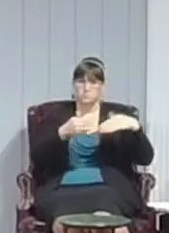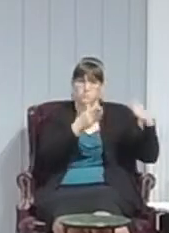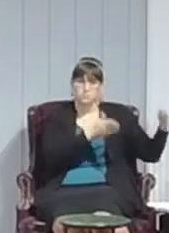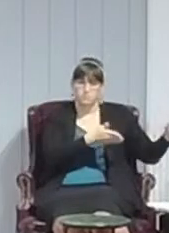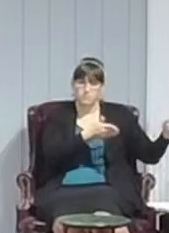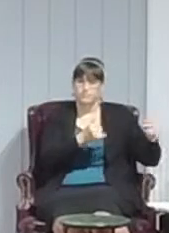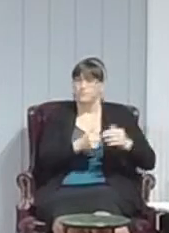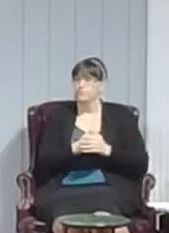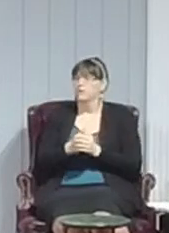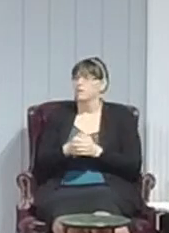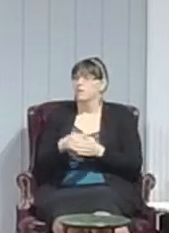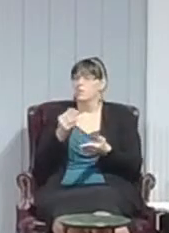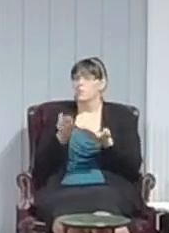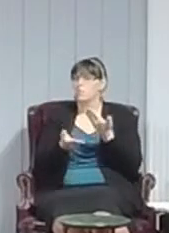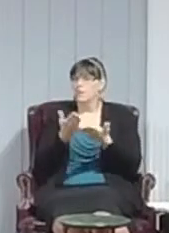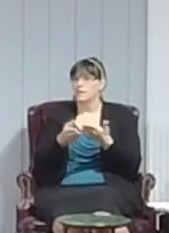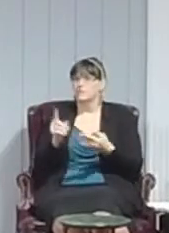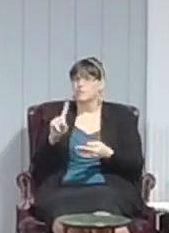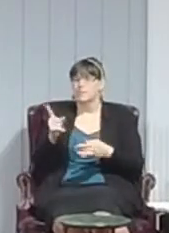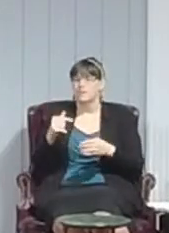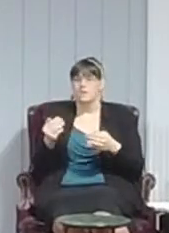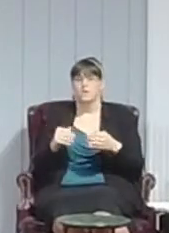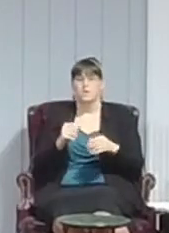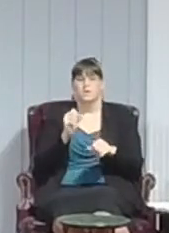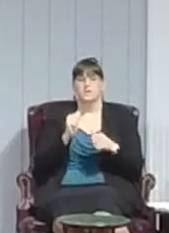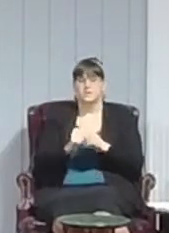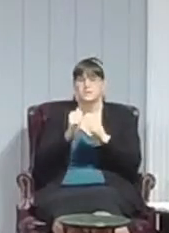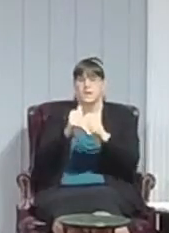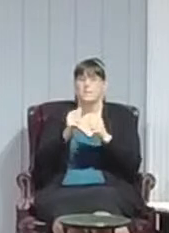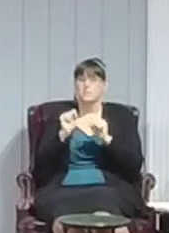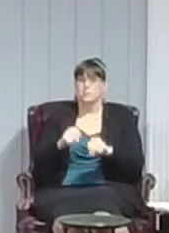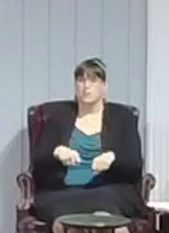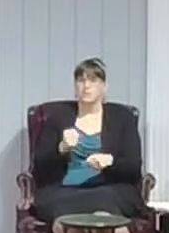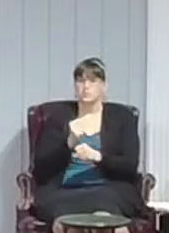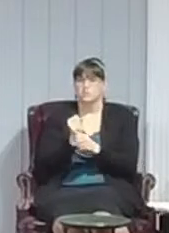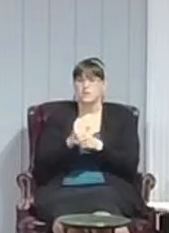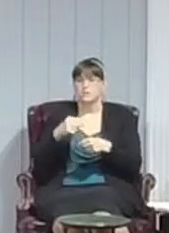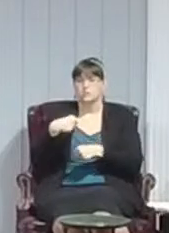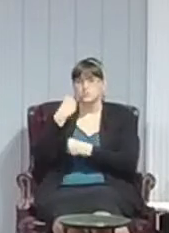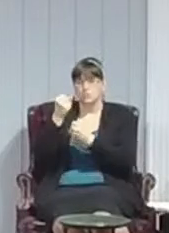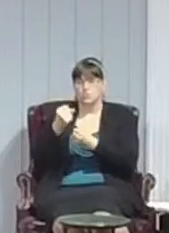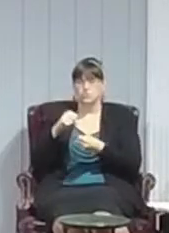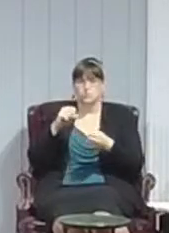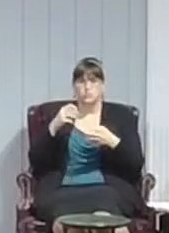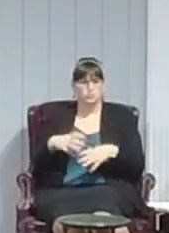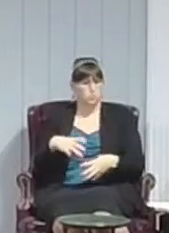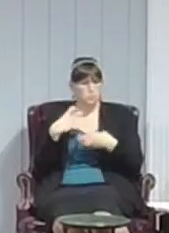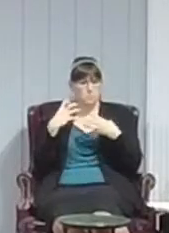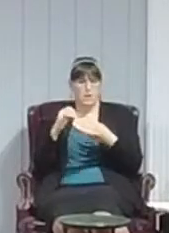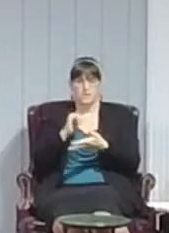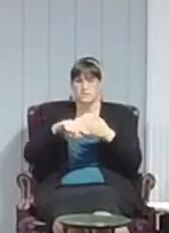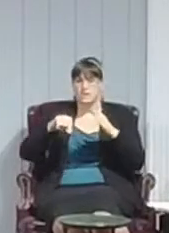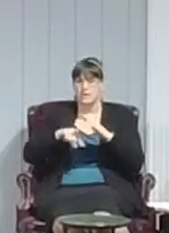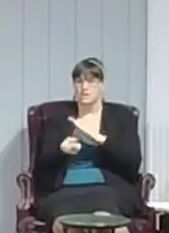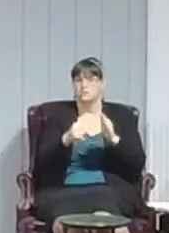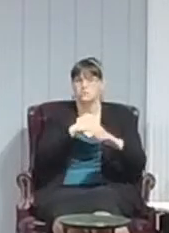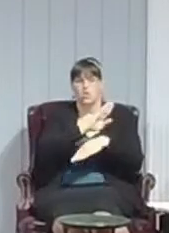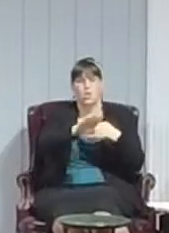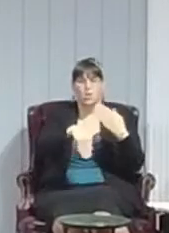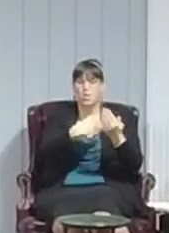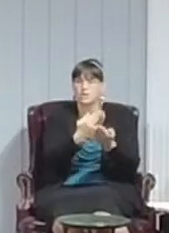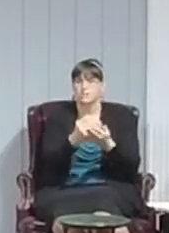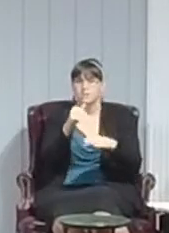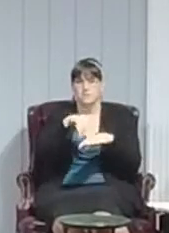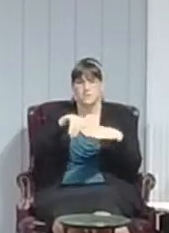somehow they were able to just make the soldiers mad enough, they just killed everybody in the garden and Jesus was taken there? And when Jesus says his soul